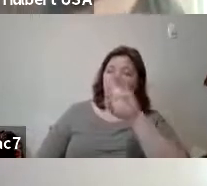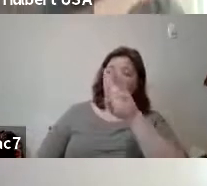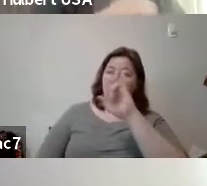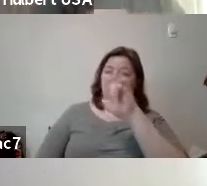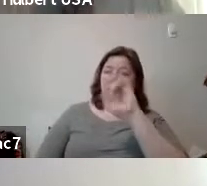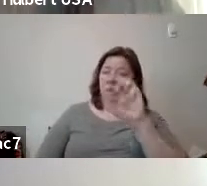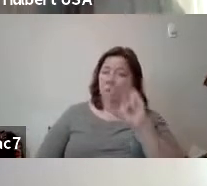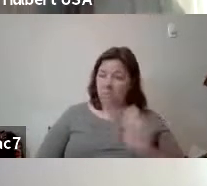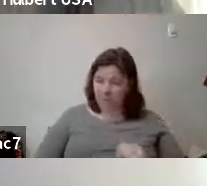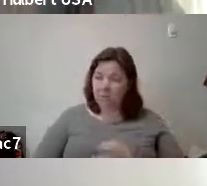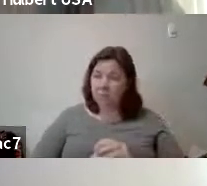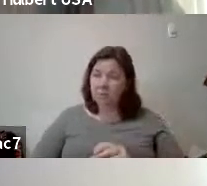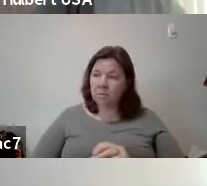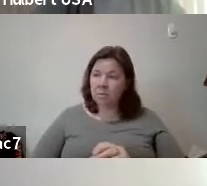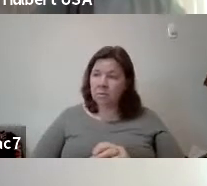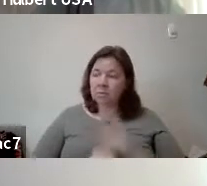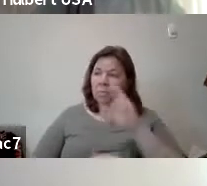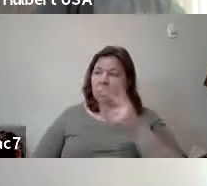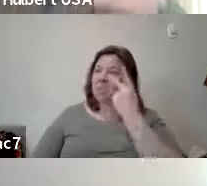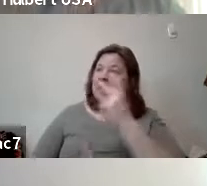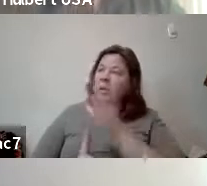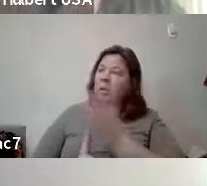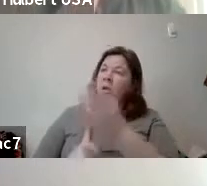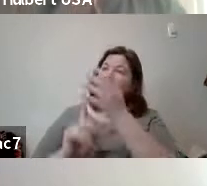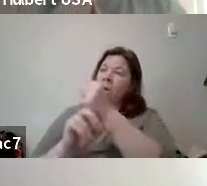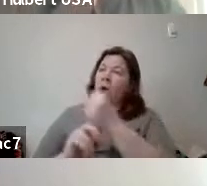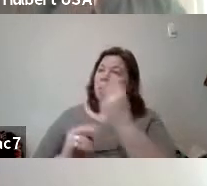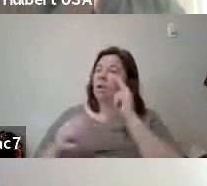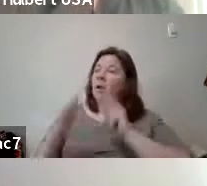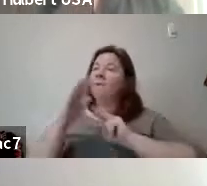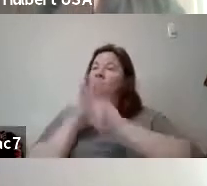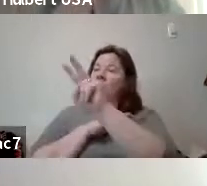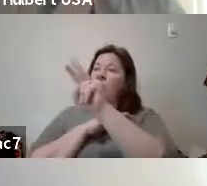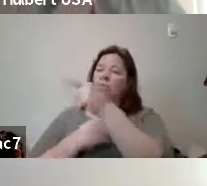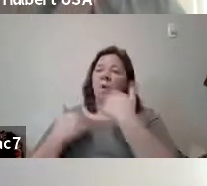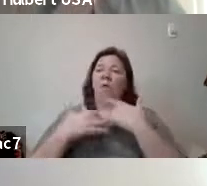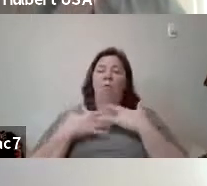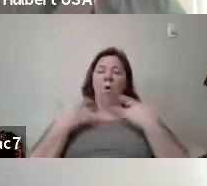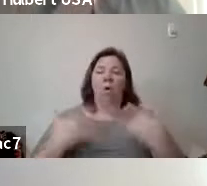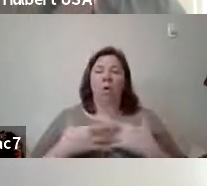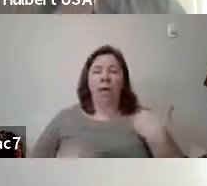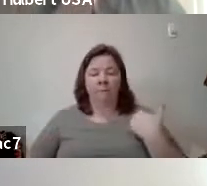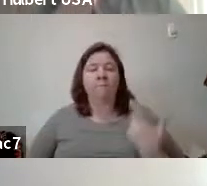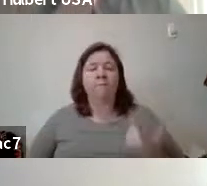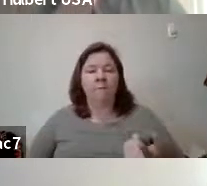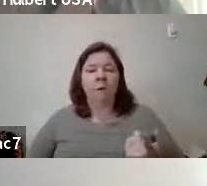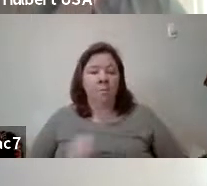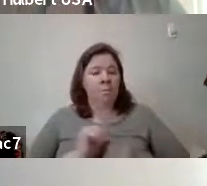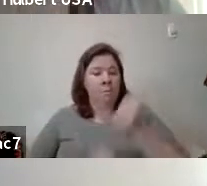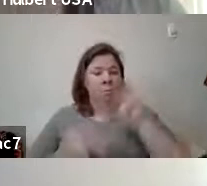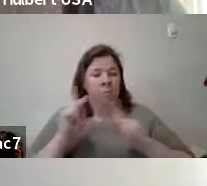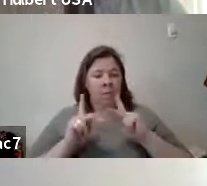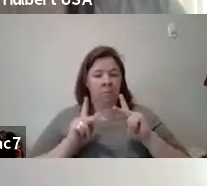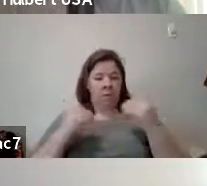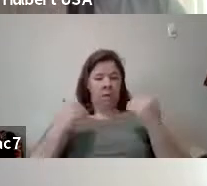world, and seeing and caught a vision of what ONPASSIVE is. Why? Because you have a heart. And that's what most of the people who